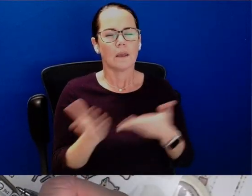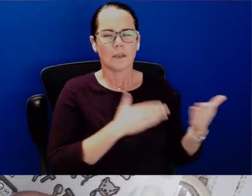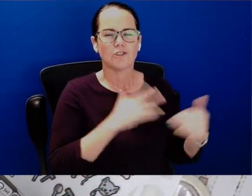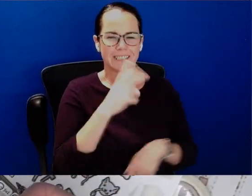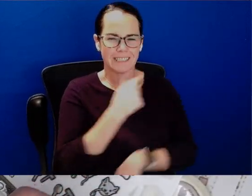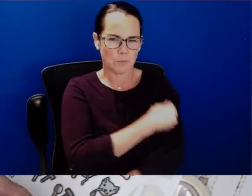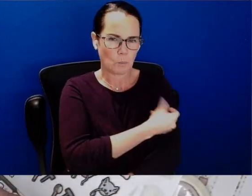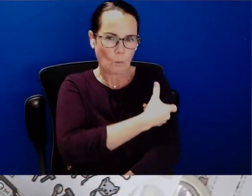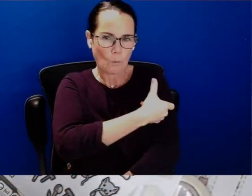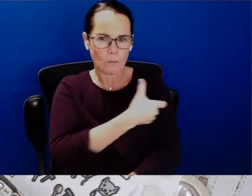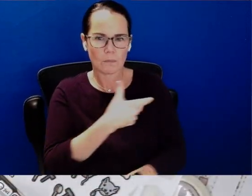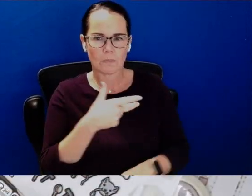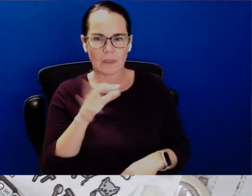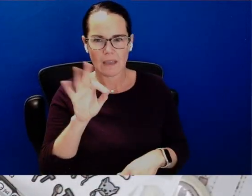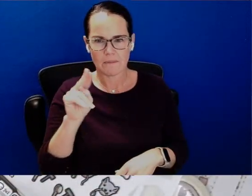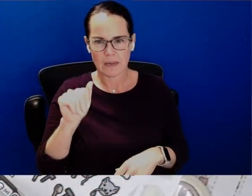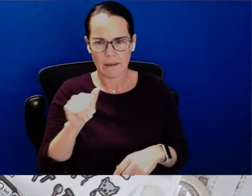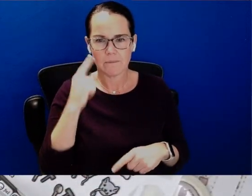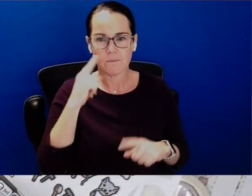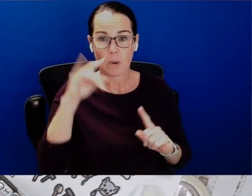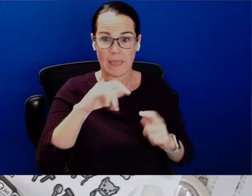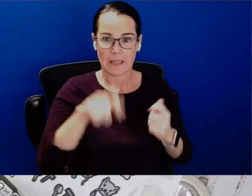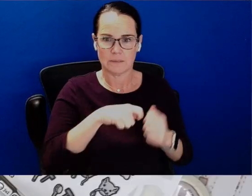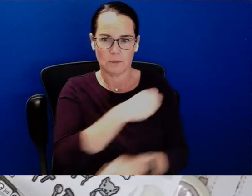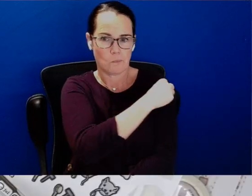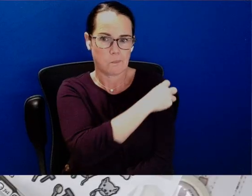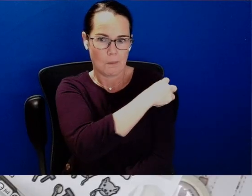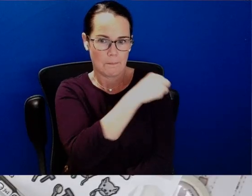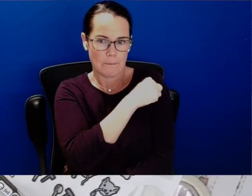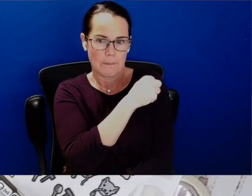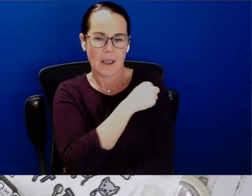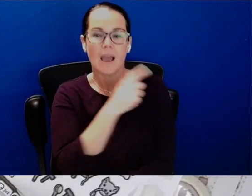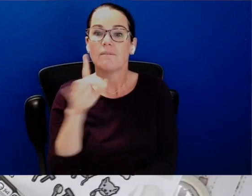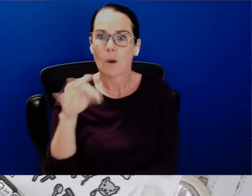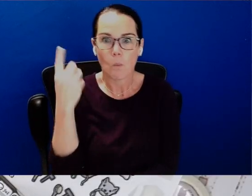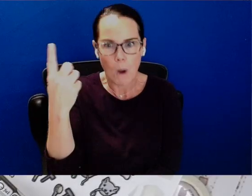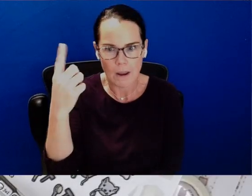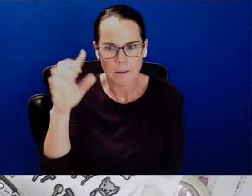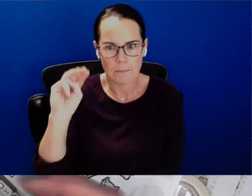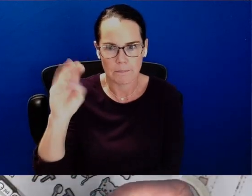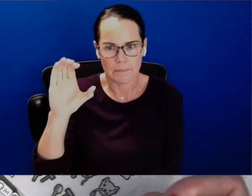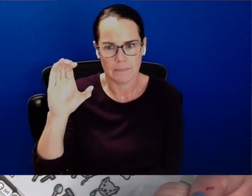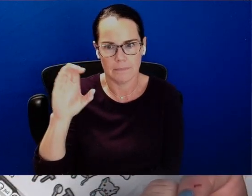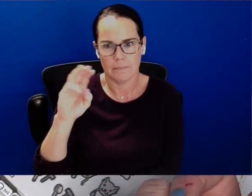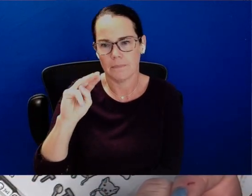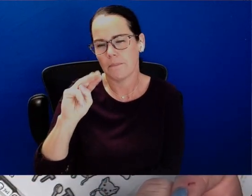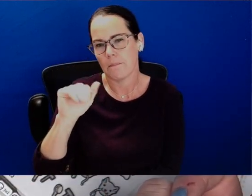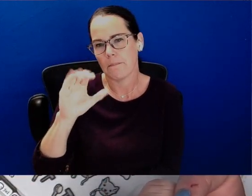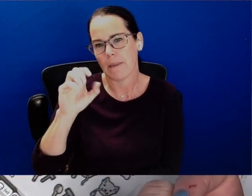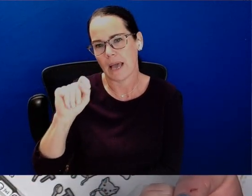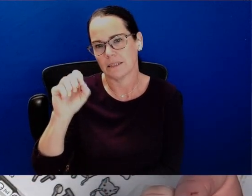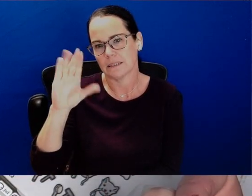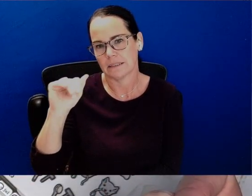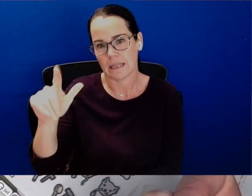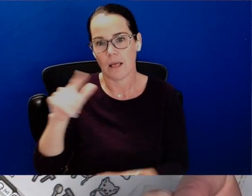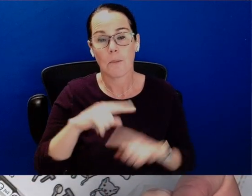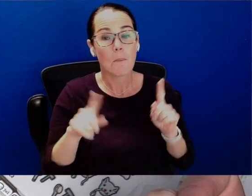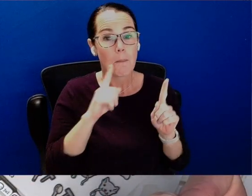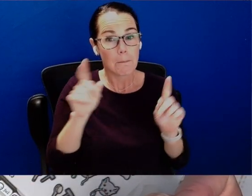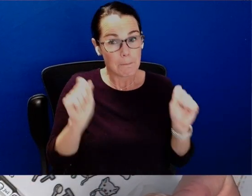fine needle aspiration on that particular bump and found one mast cell. But it's very possible